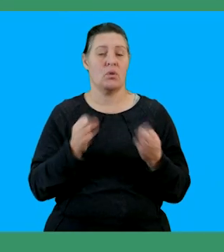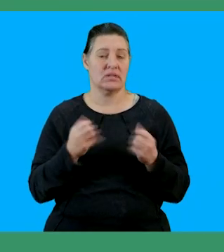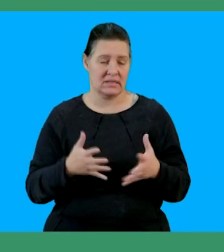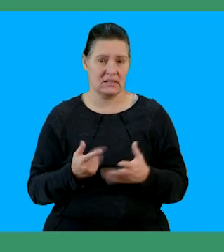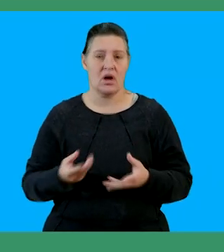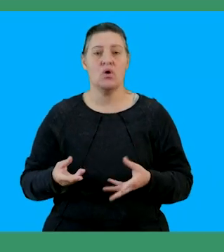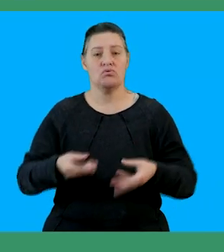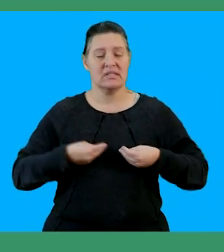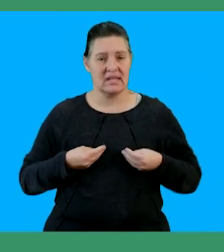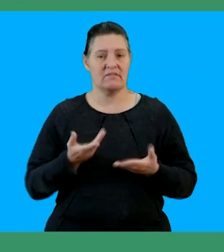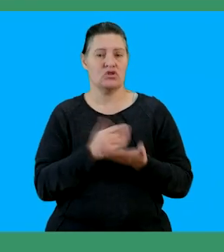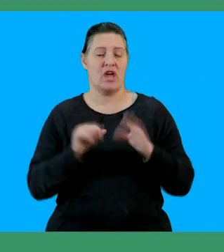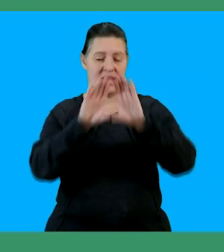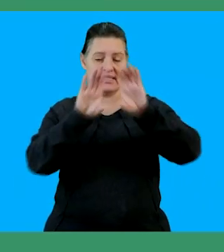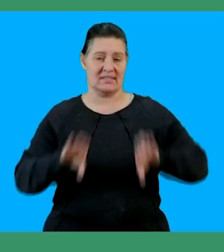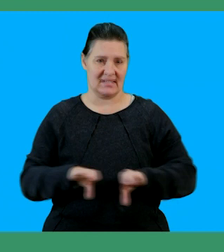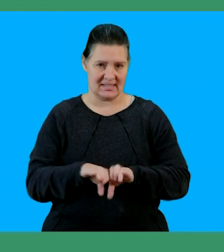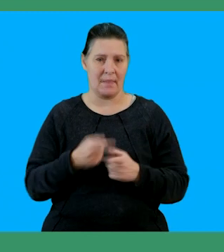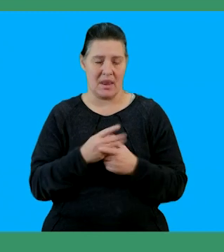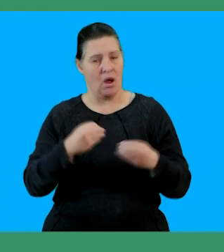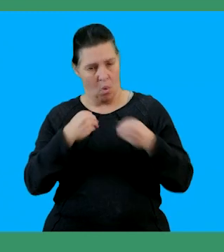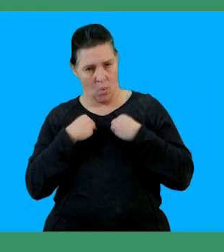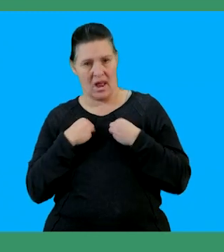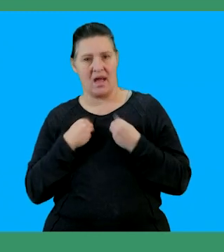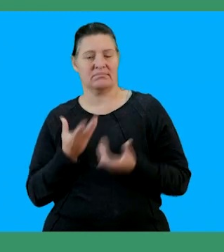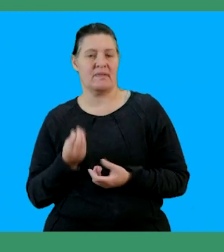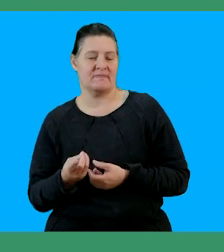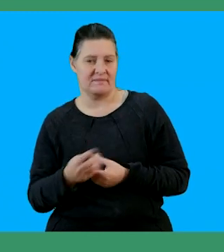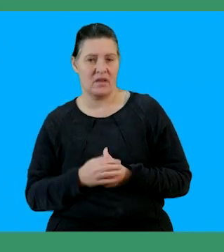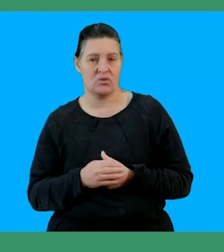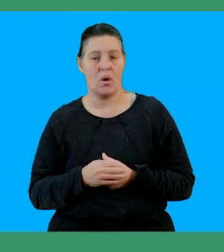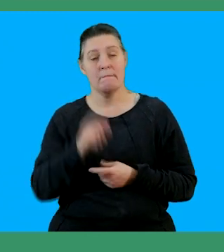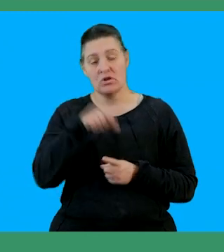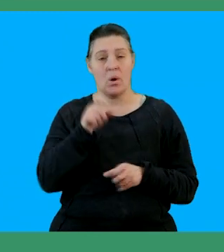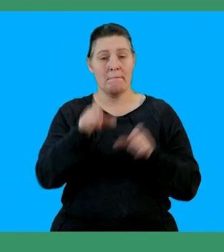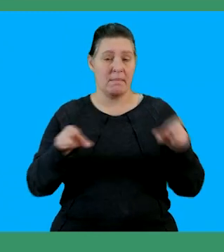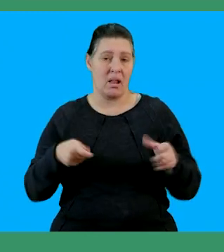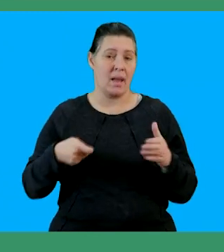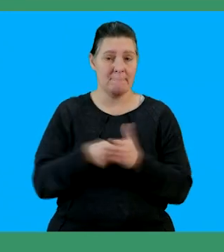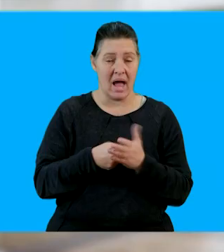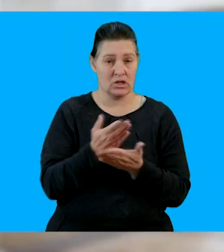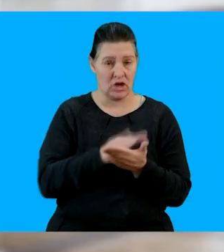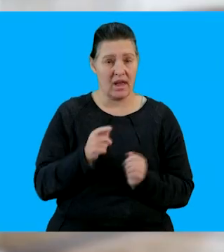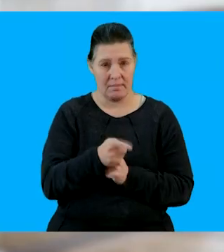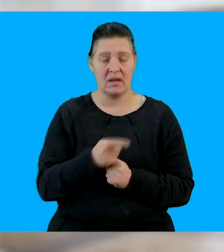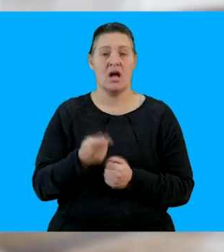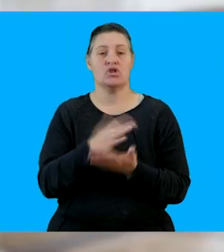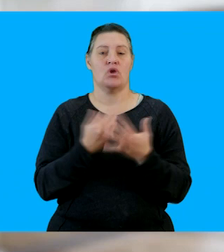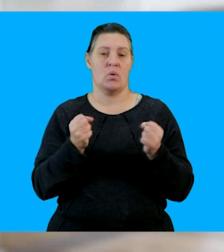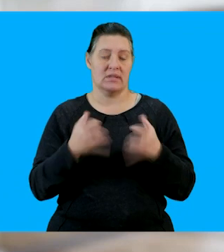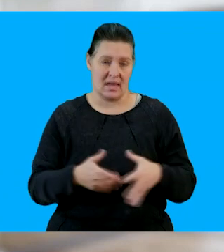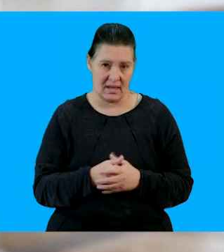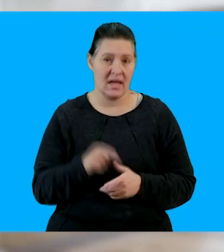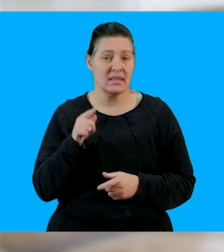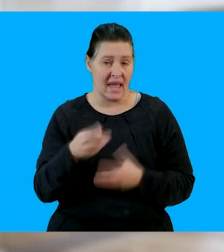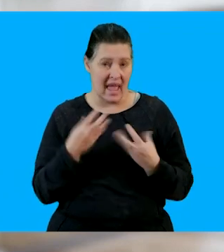shareholders receive a share certificate as proof of ownership. So the person or people who have bought shares, we call them shareholders.